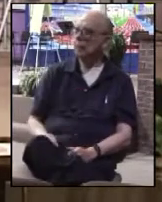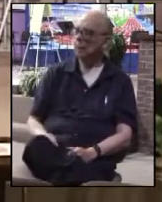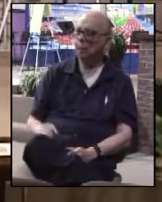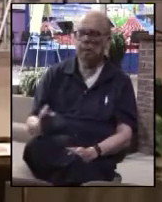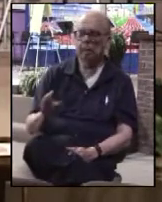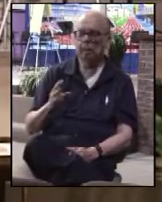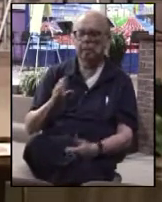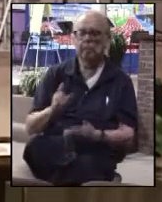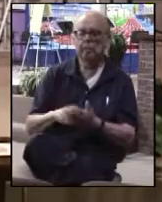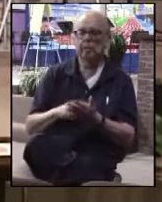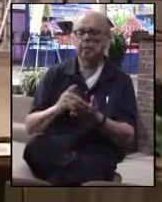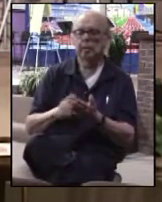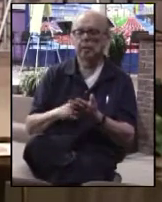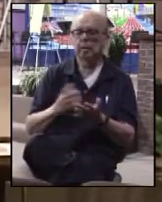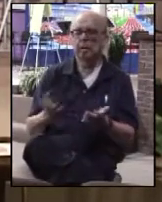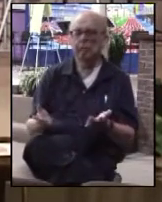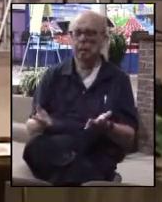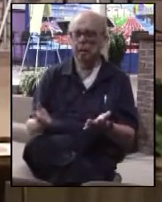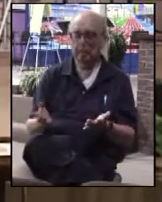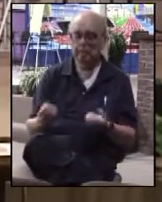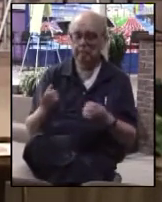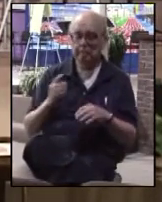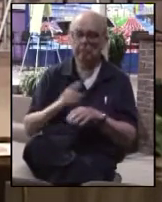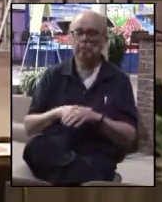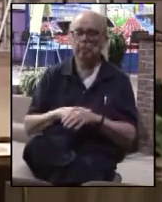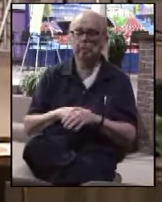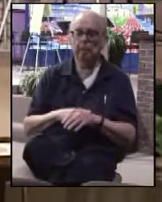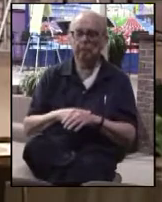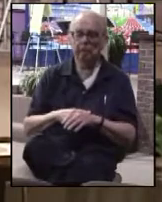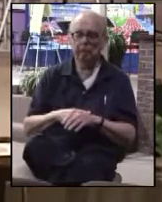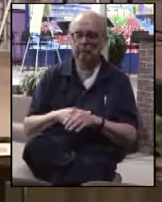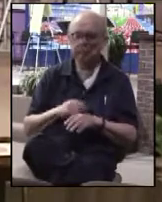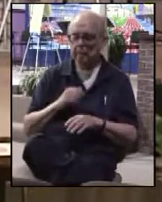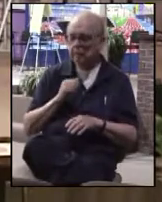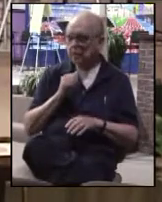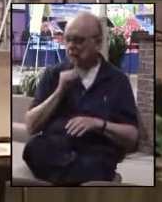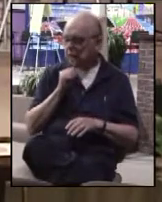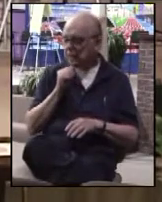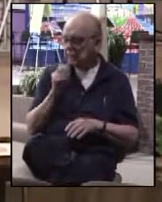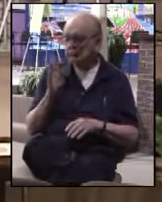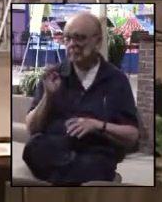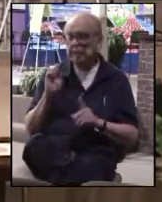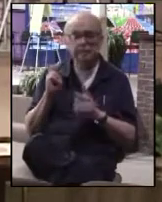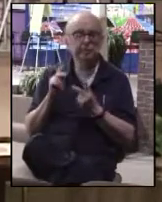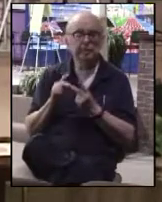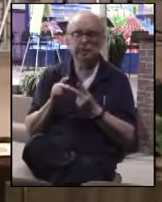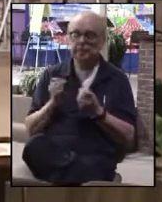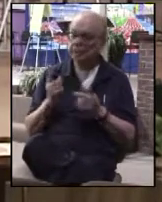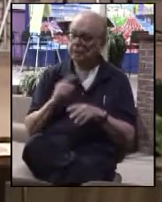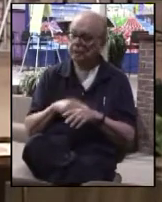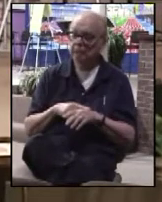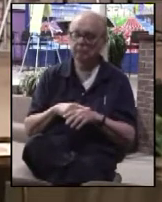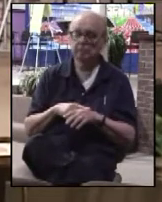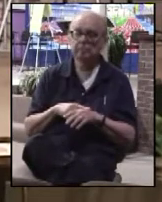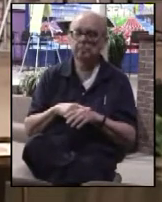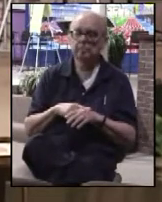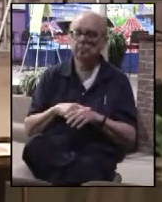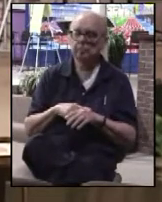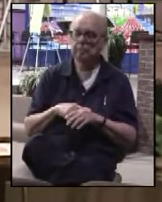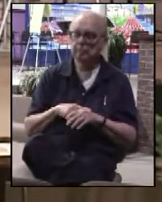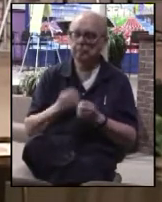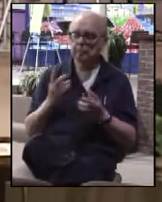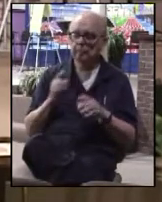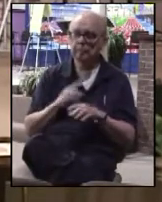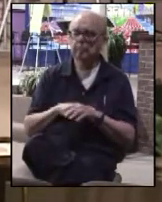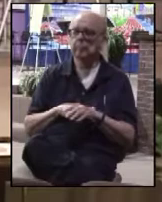and sometimes a lot of times it is not going to be perfect and too